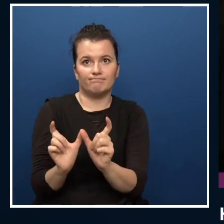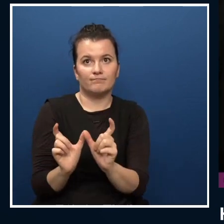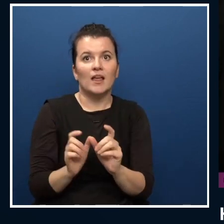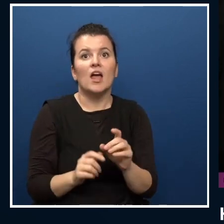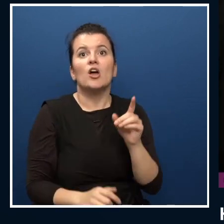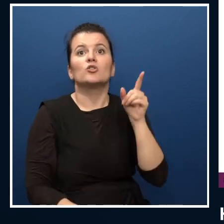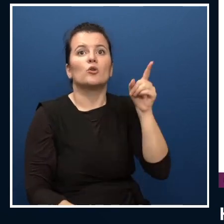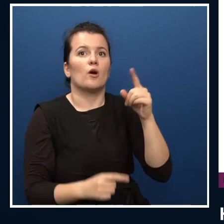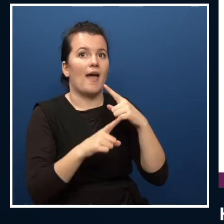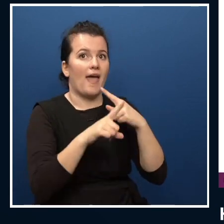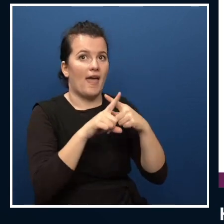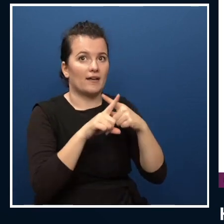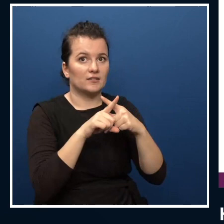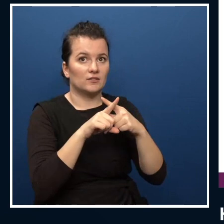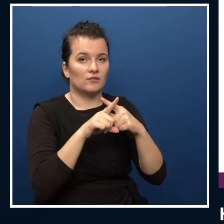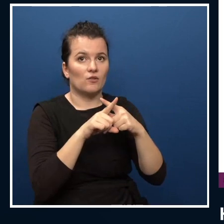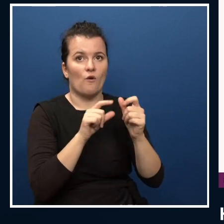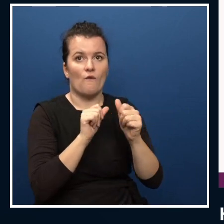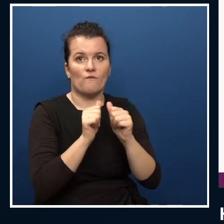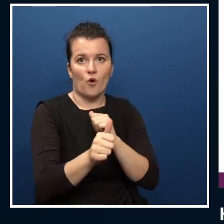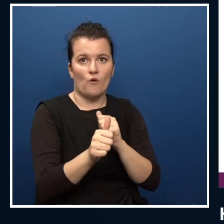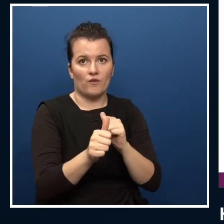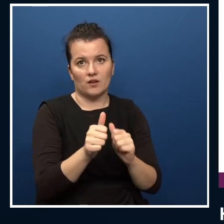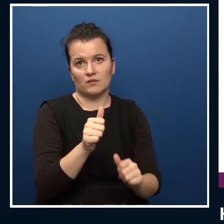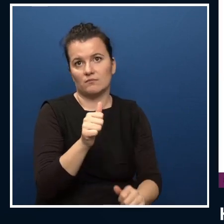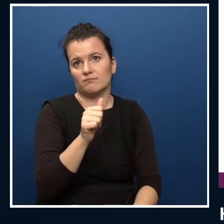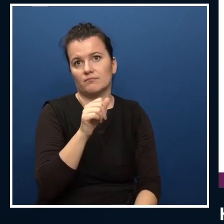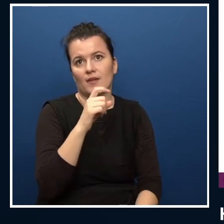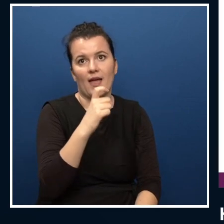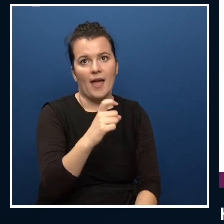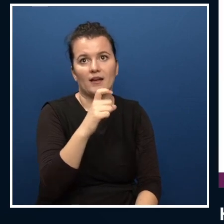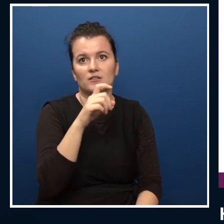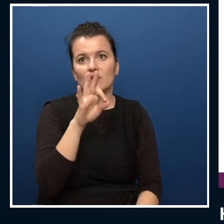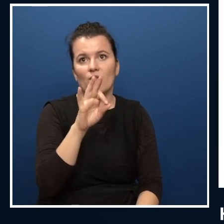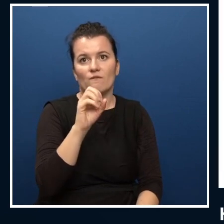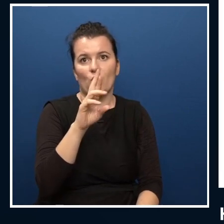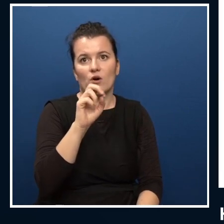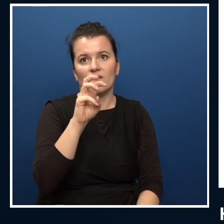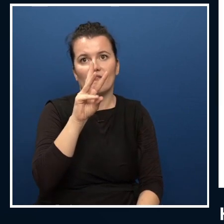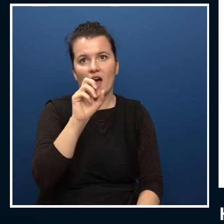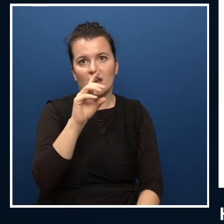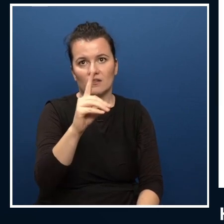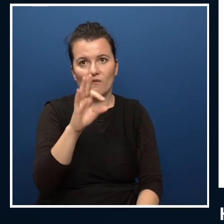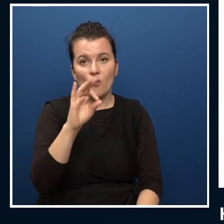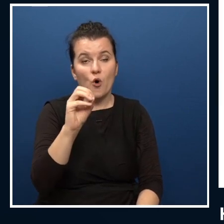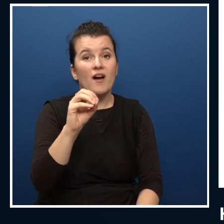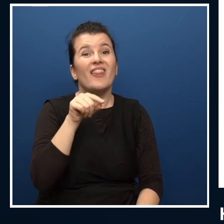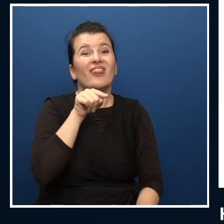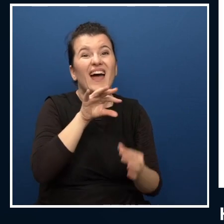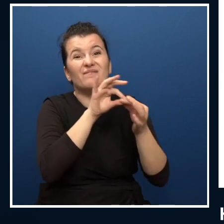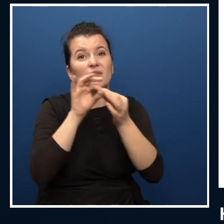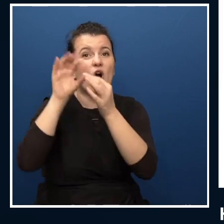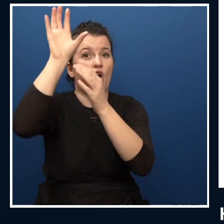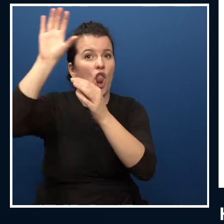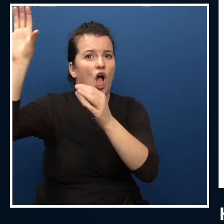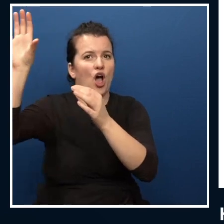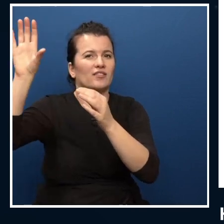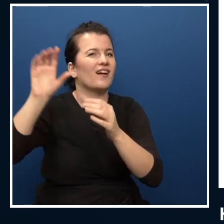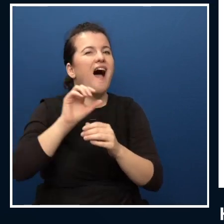X forwarded for. This isn't an Azure thing. This is a cloud thing. And that makes it so when I